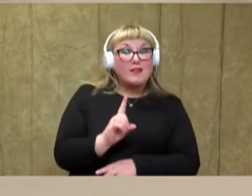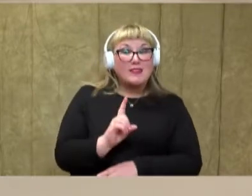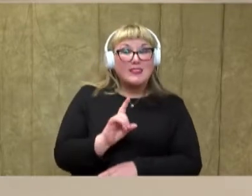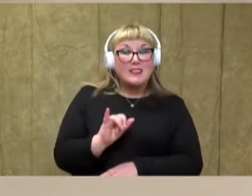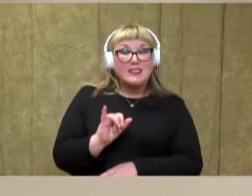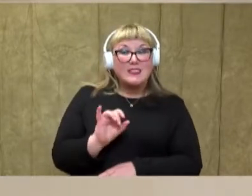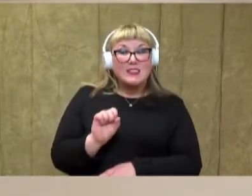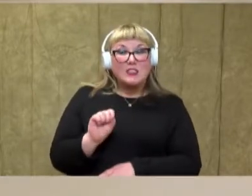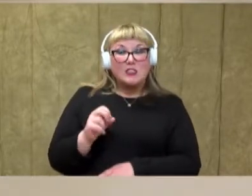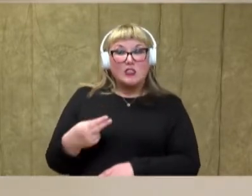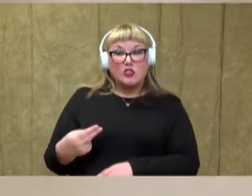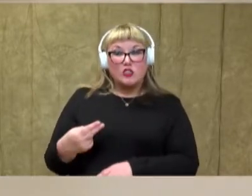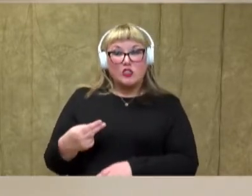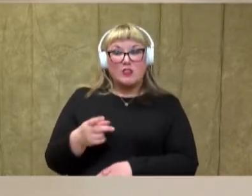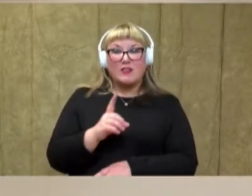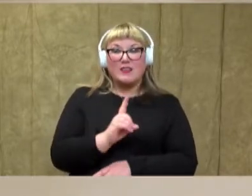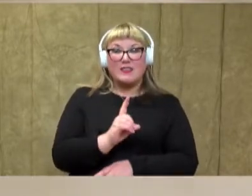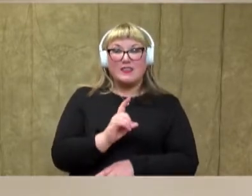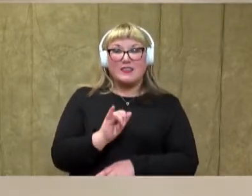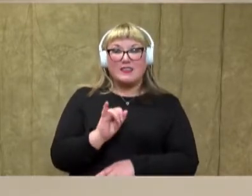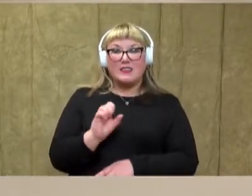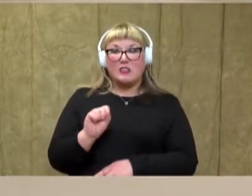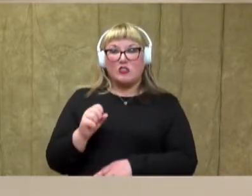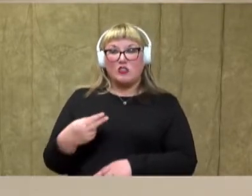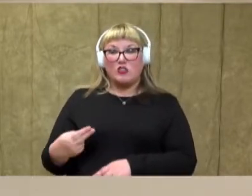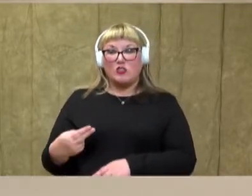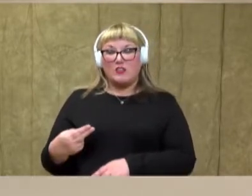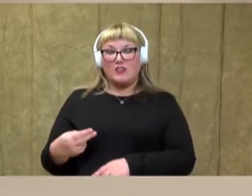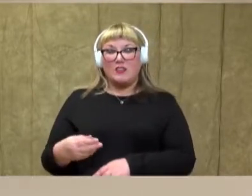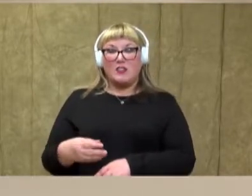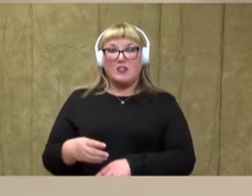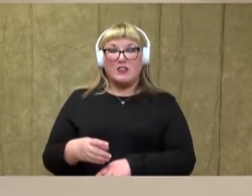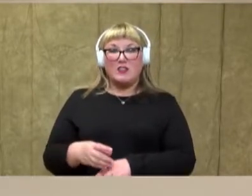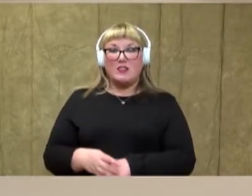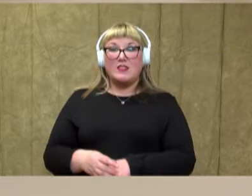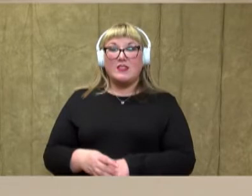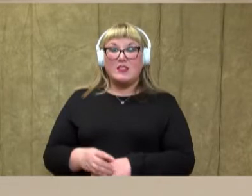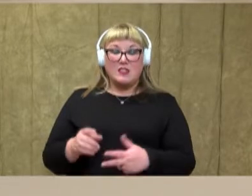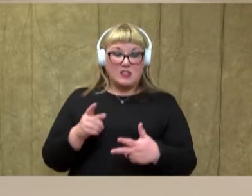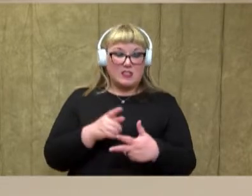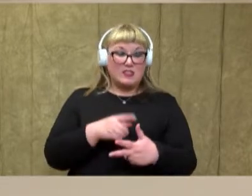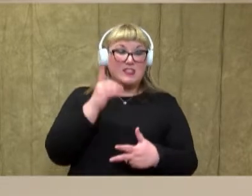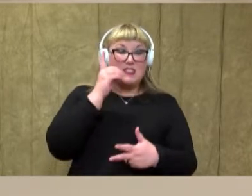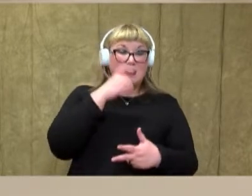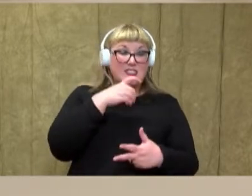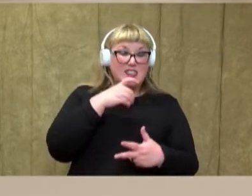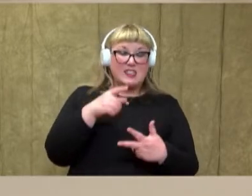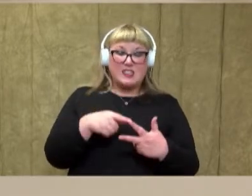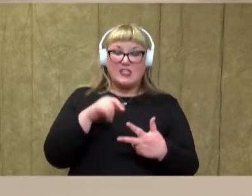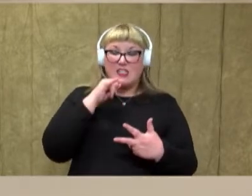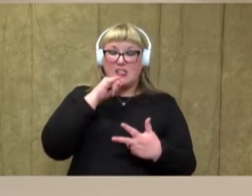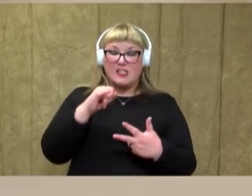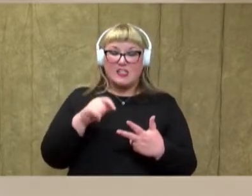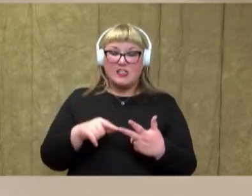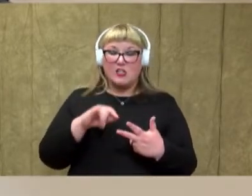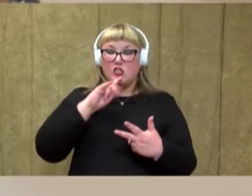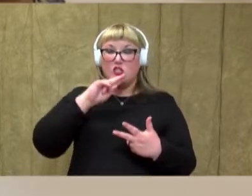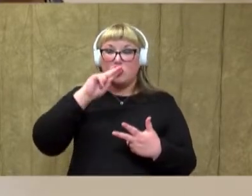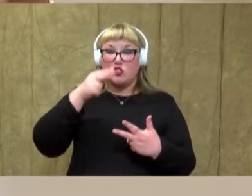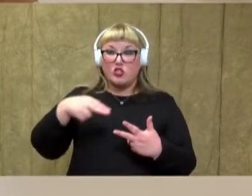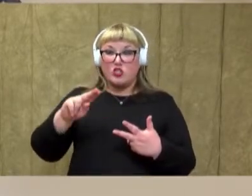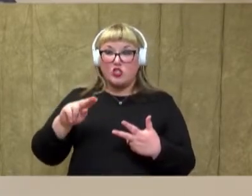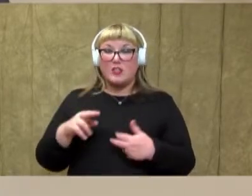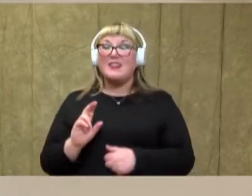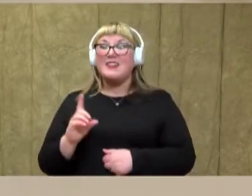repeat the word, dish. Dish, listen to the sounds, dish. We're going to take the